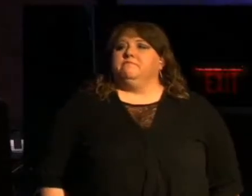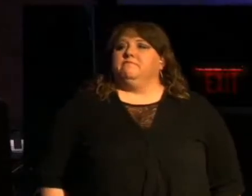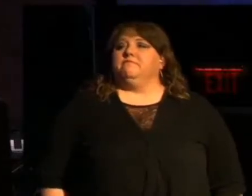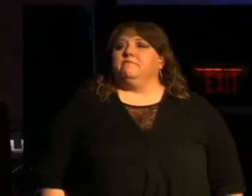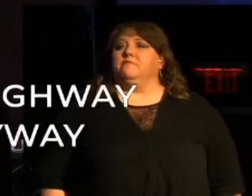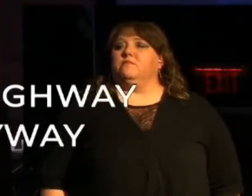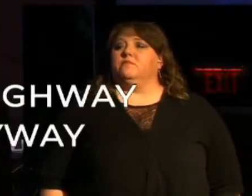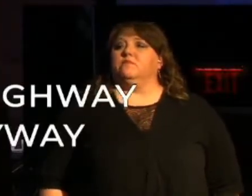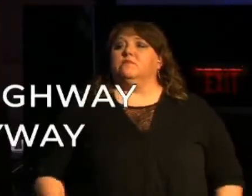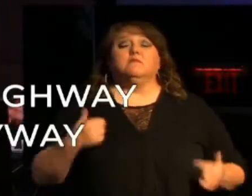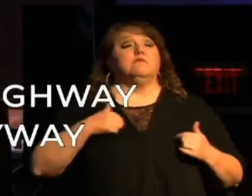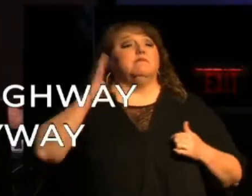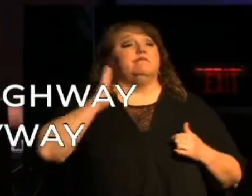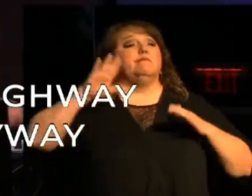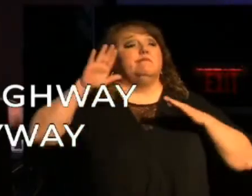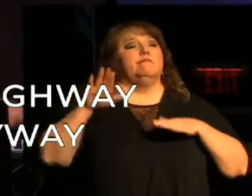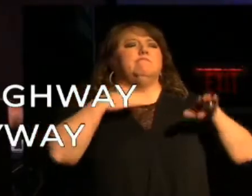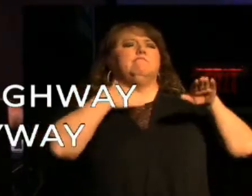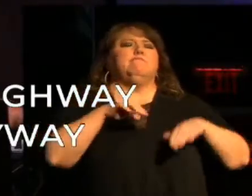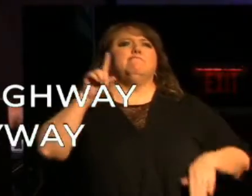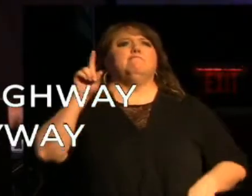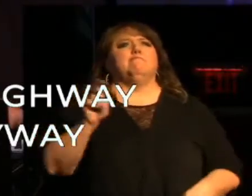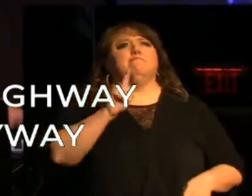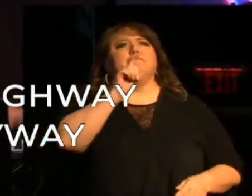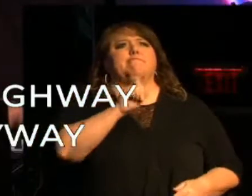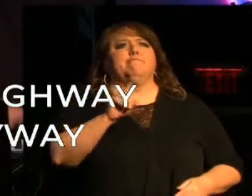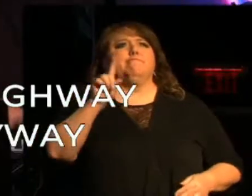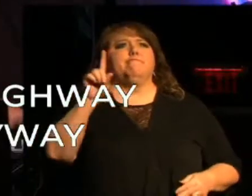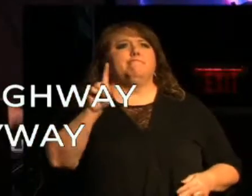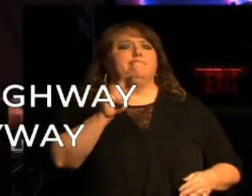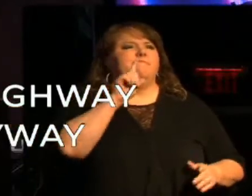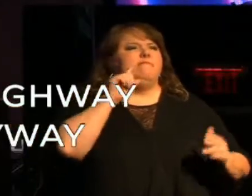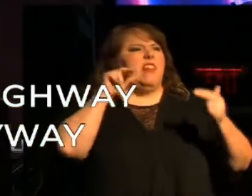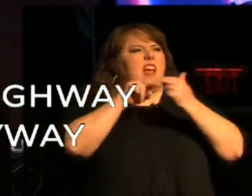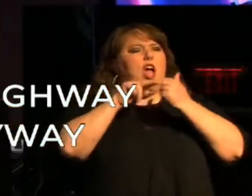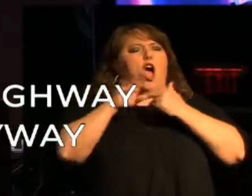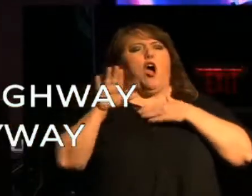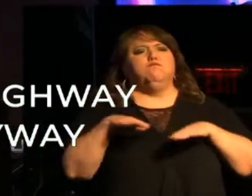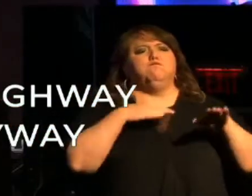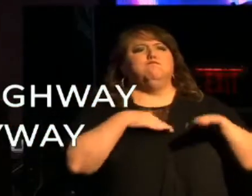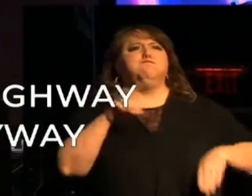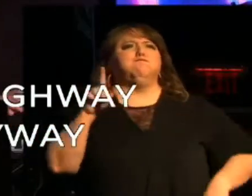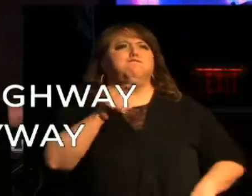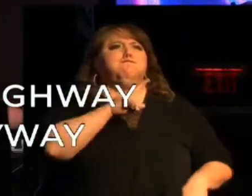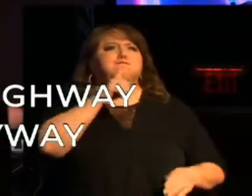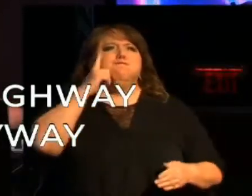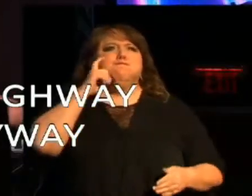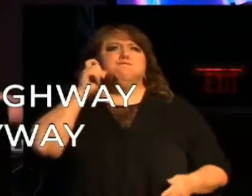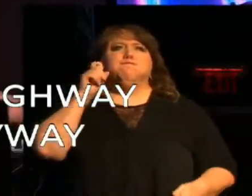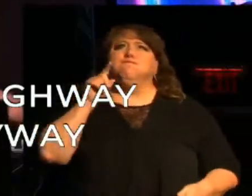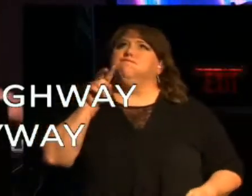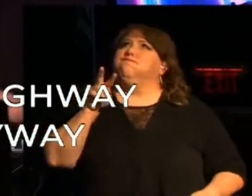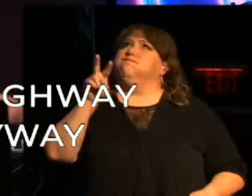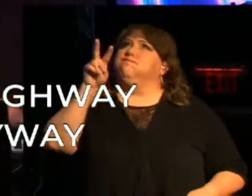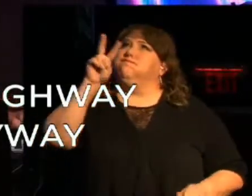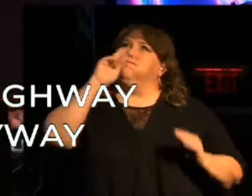As I was walking the ribbon of highway, I saw above